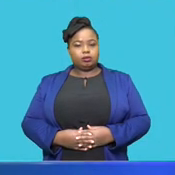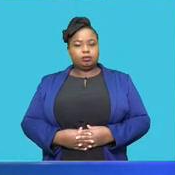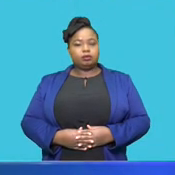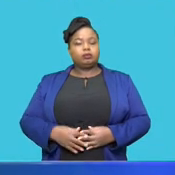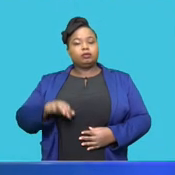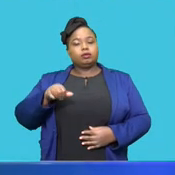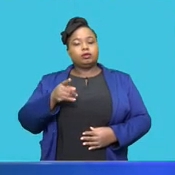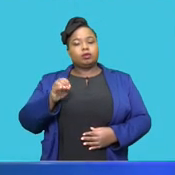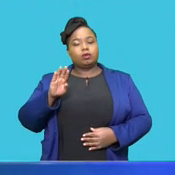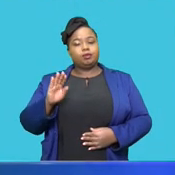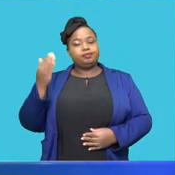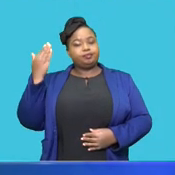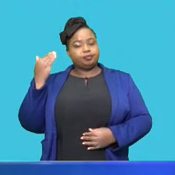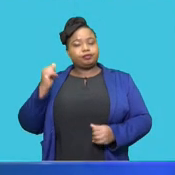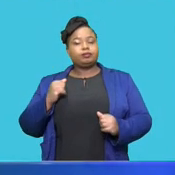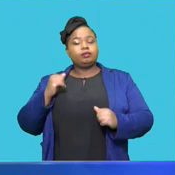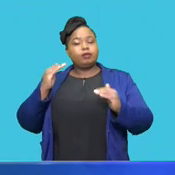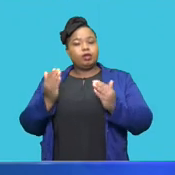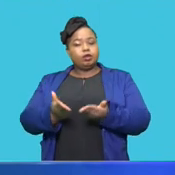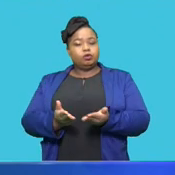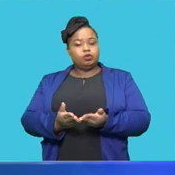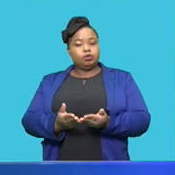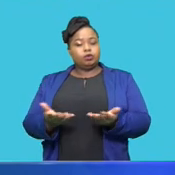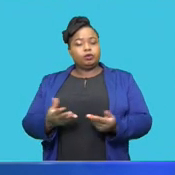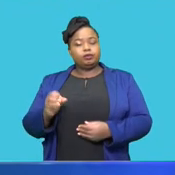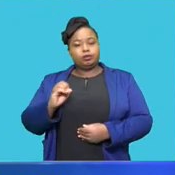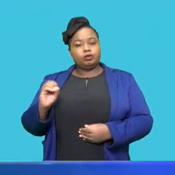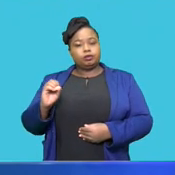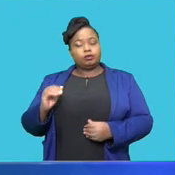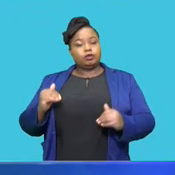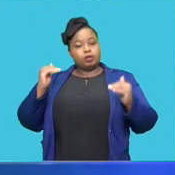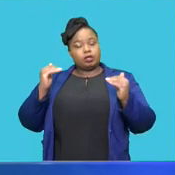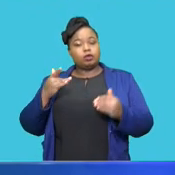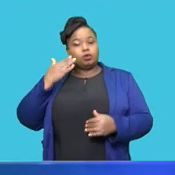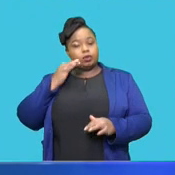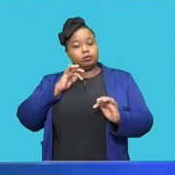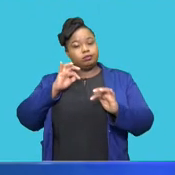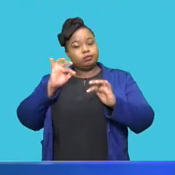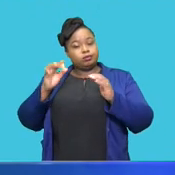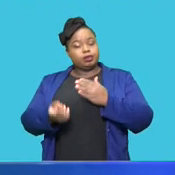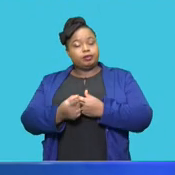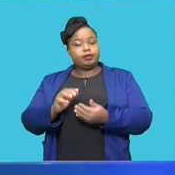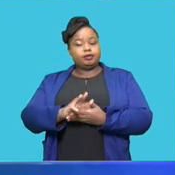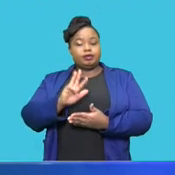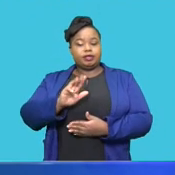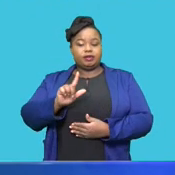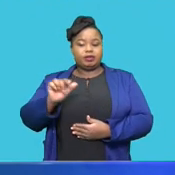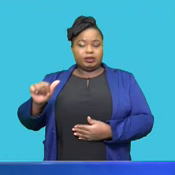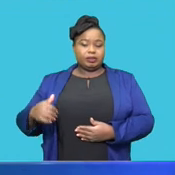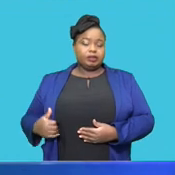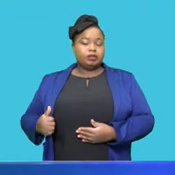uJabu Shabangu wayengumfundi wasesikoleni samabanga aphezulu eOrlando High ngesikhathi sombhidlanga wabafundi ngonyaka